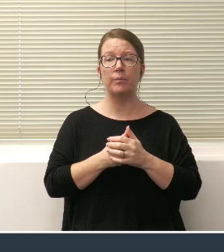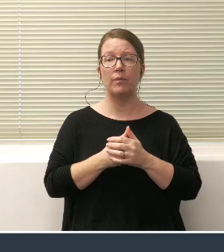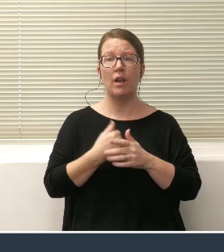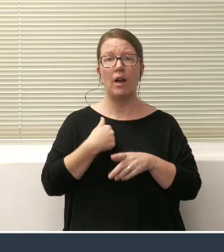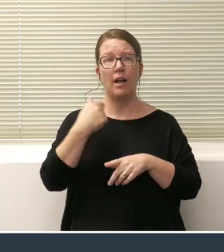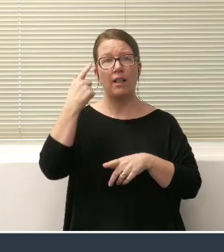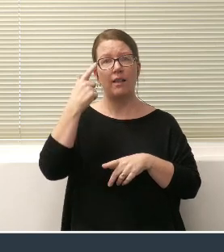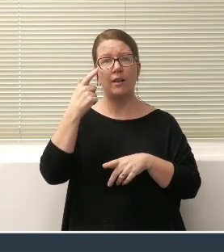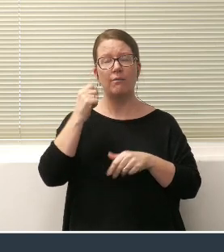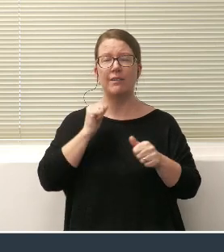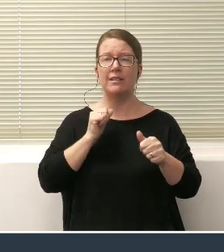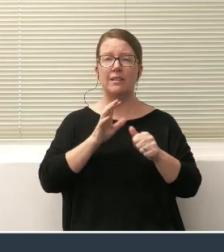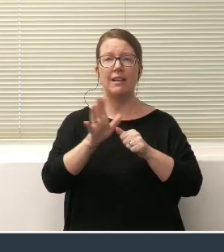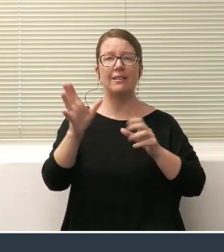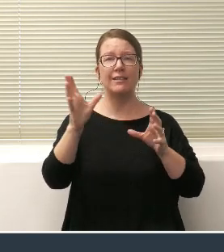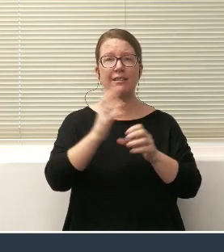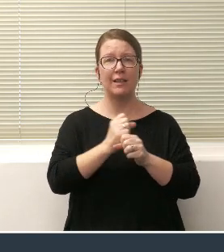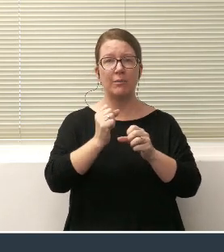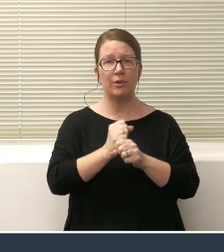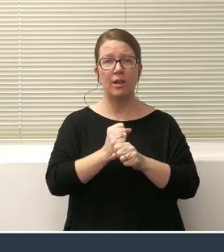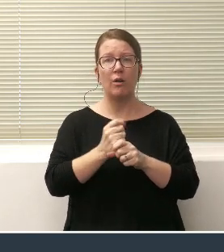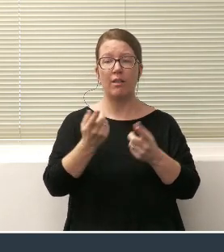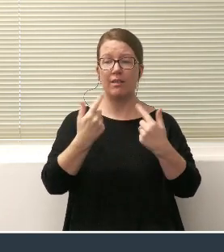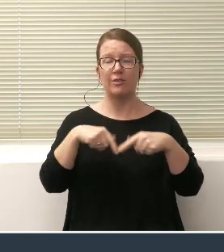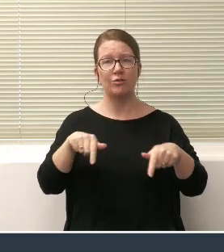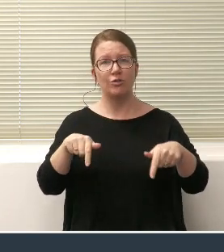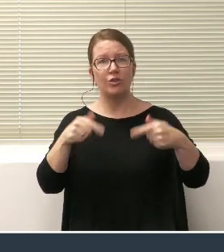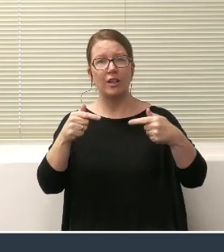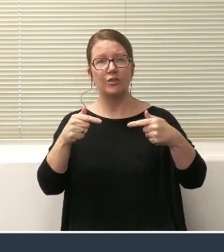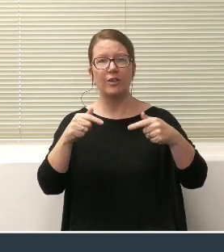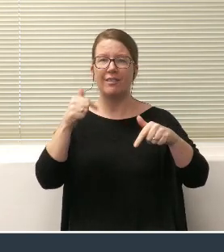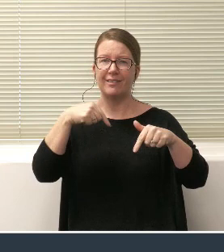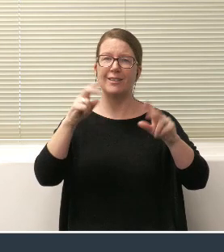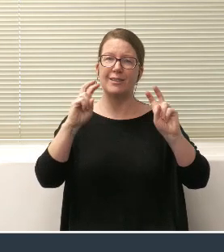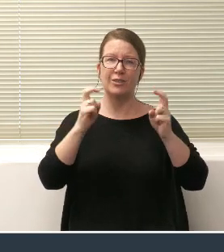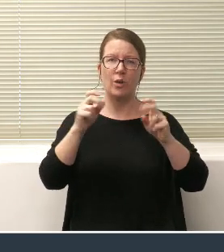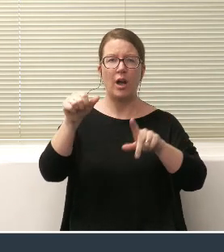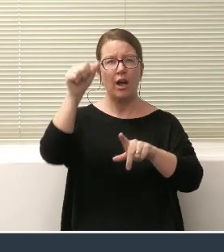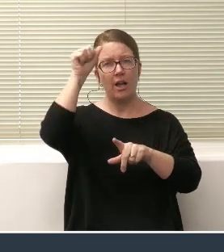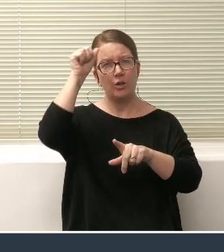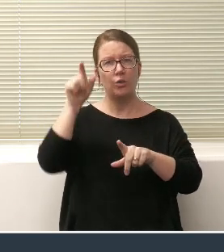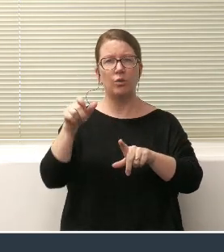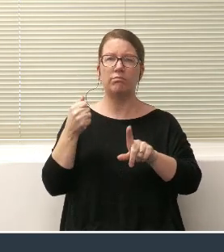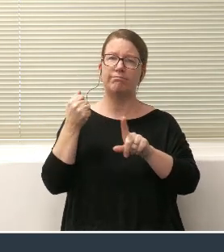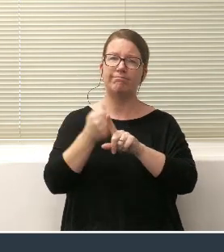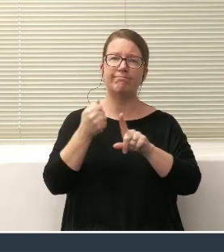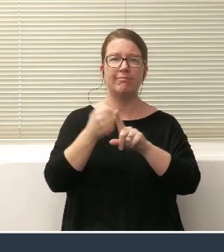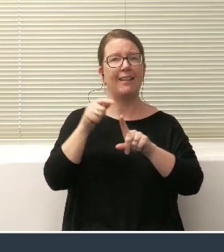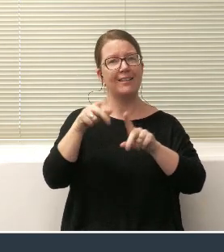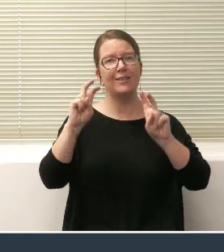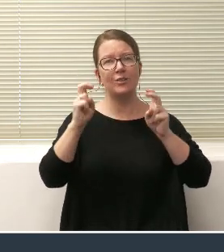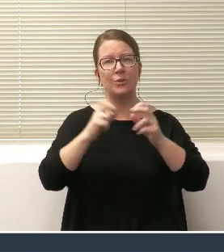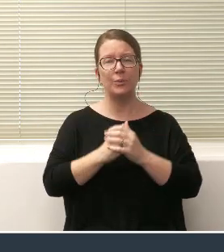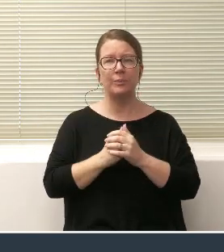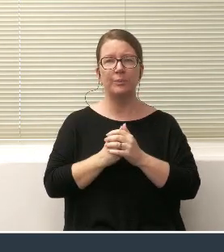a fantastic summary, Maxine, of the challenge of this issue, and I know you have championed it for a long time, so I think